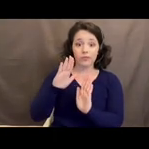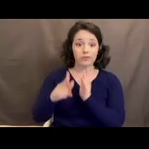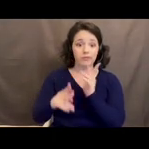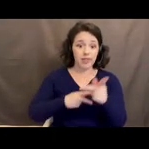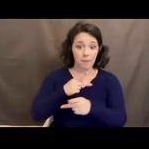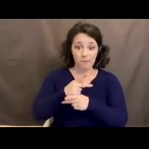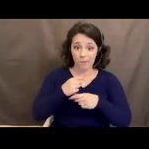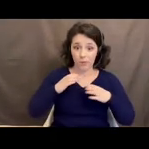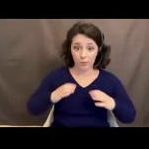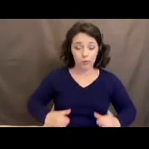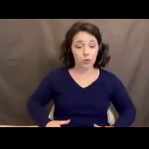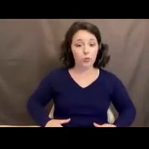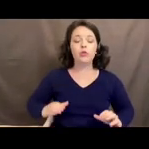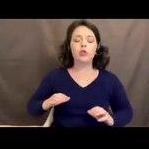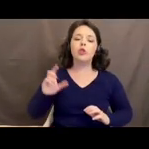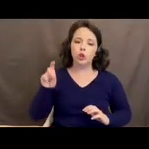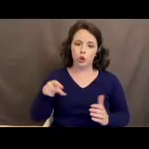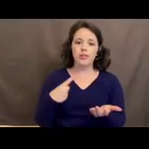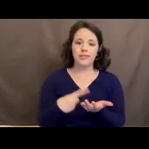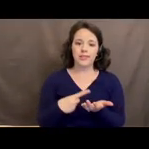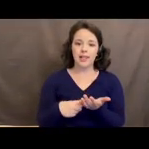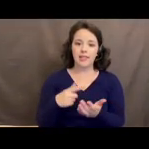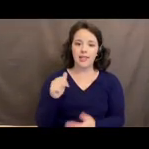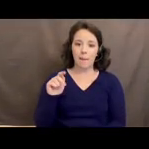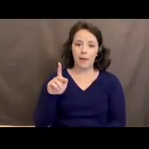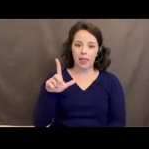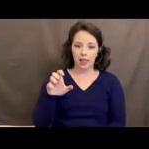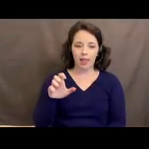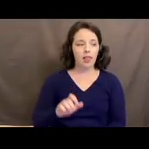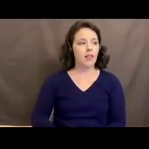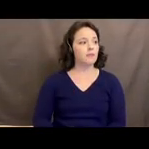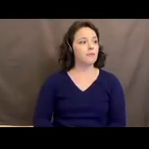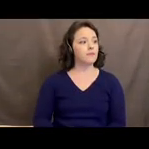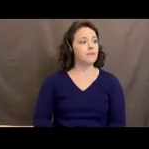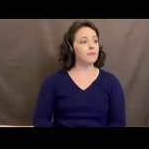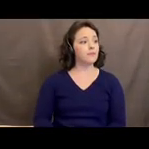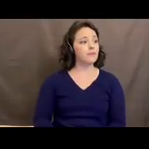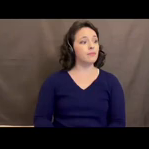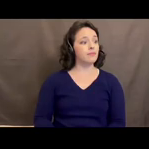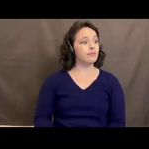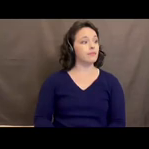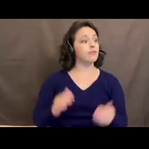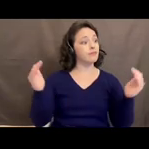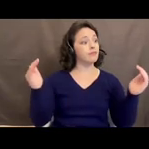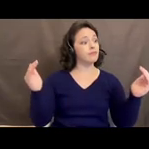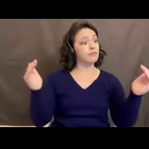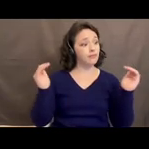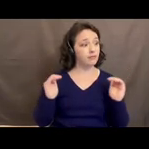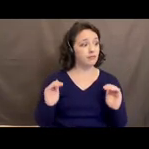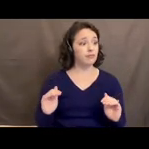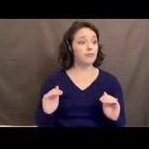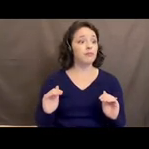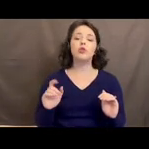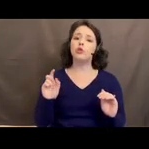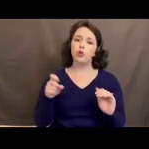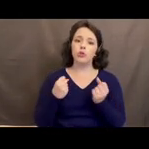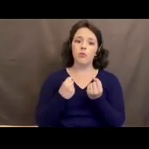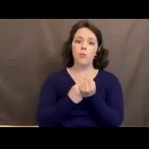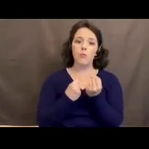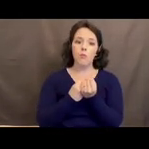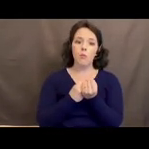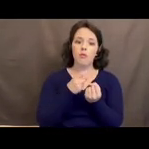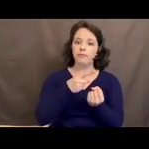I also want to share that ABLE aligns with supported decision-making. The person with the